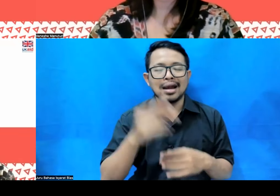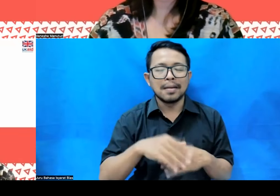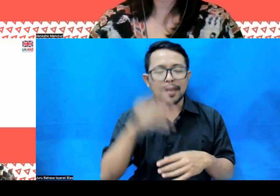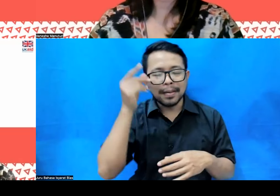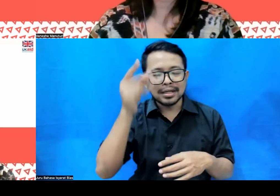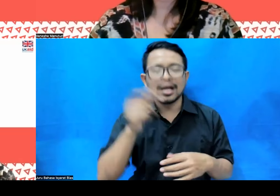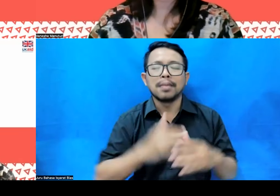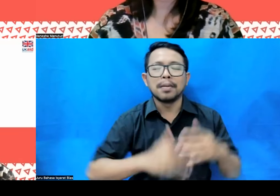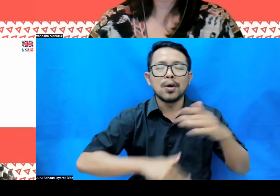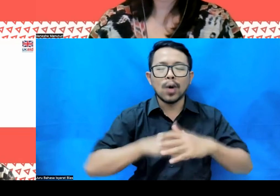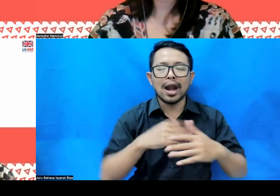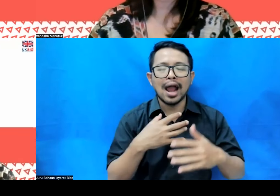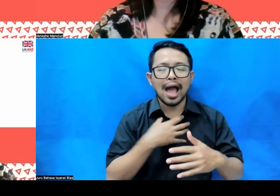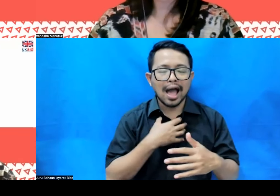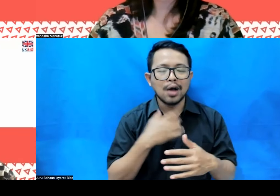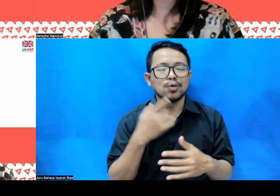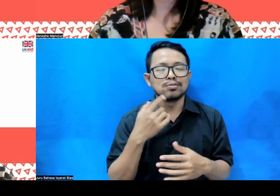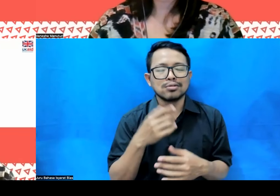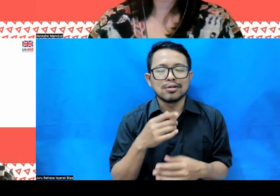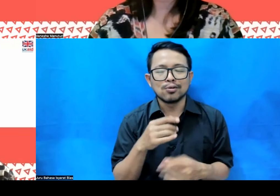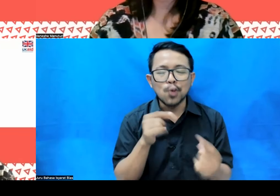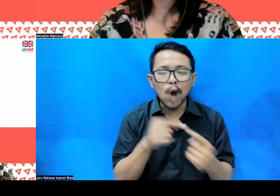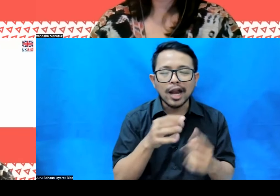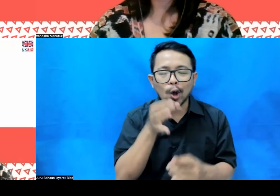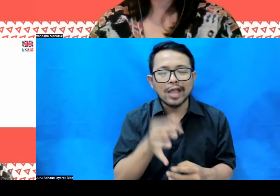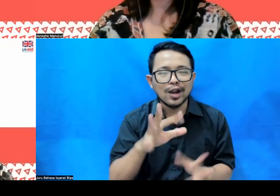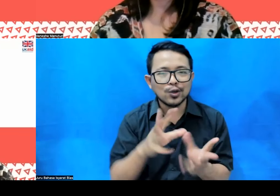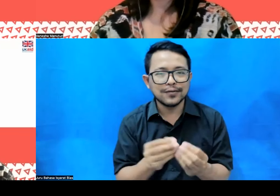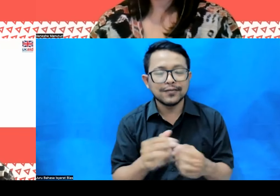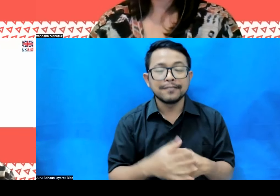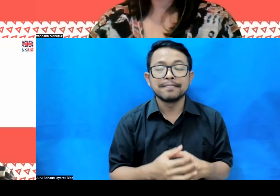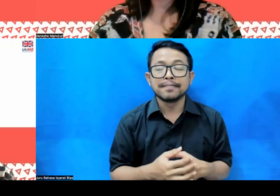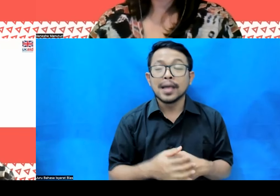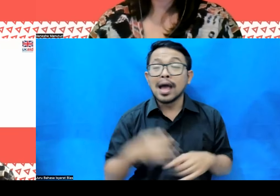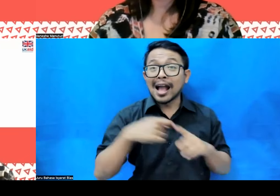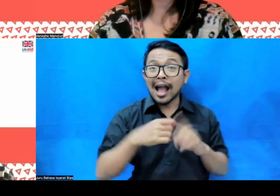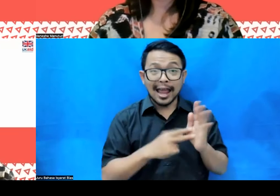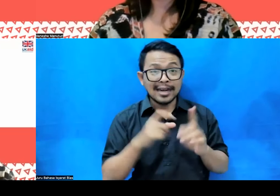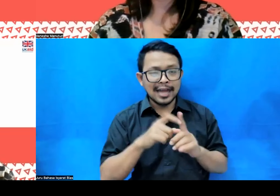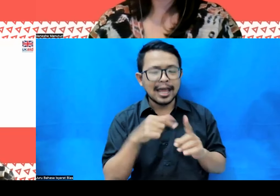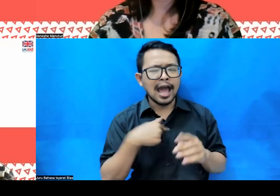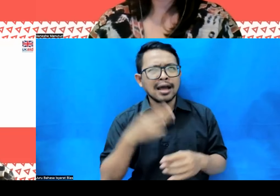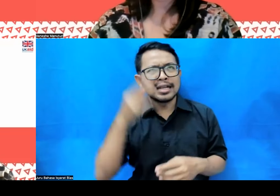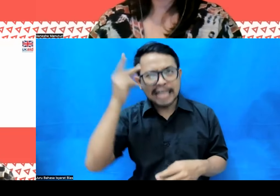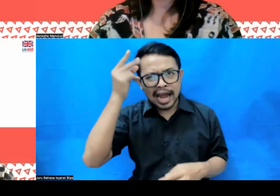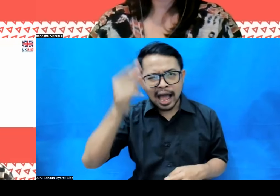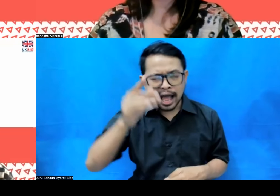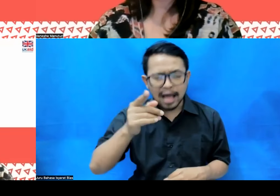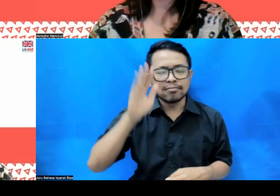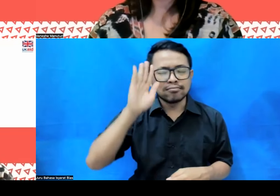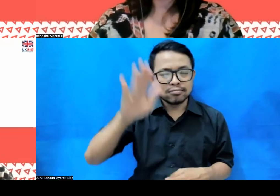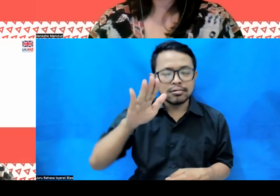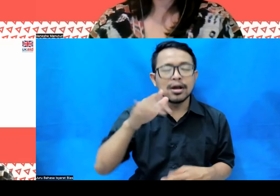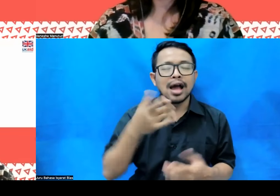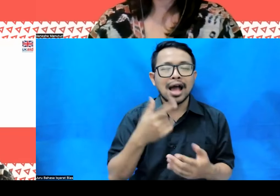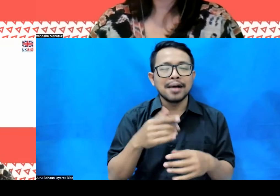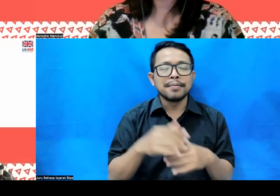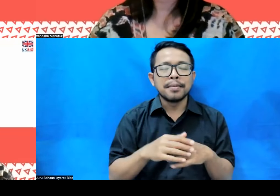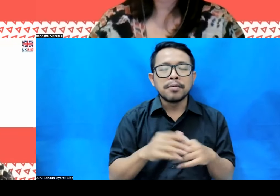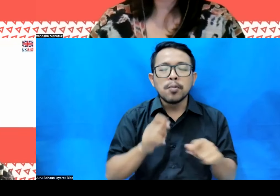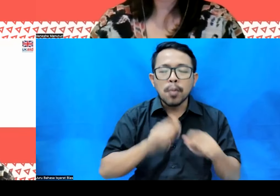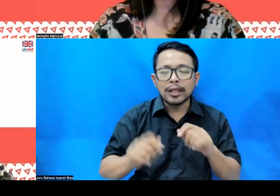mapping out of the fulfillment of rights in terms of this city of inclusive city. Now, our commission has a plan as